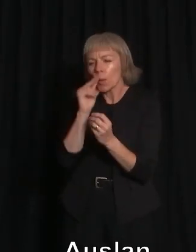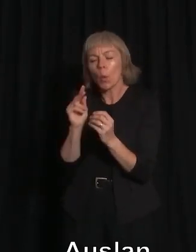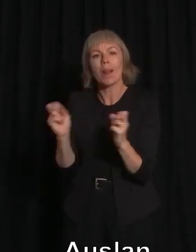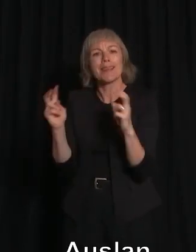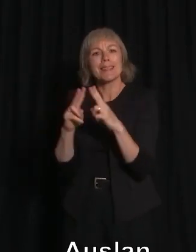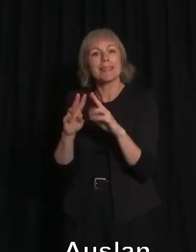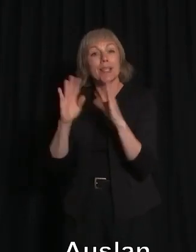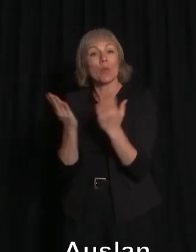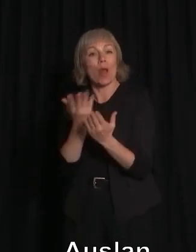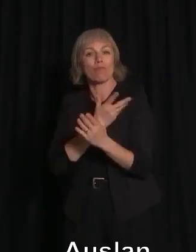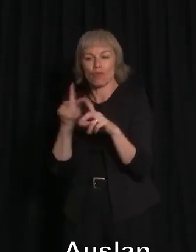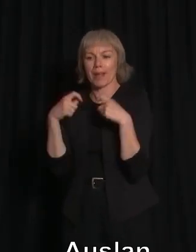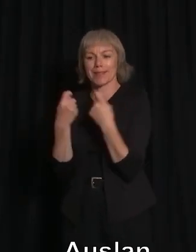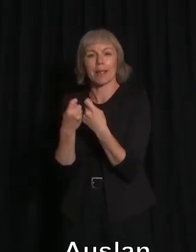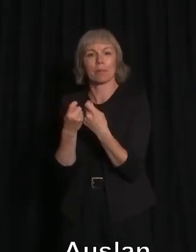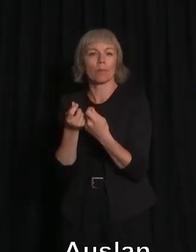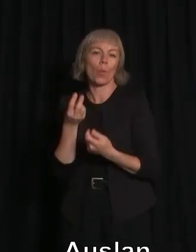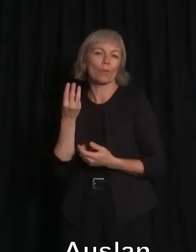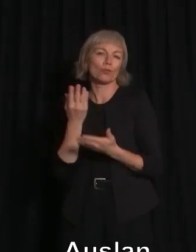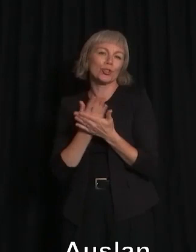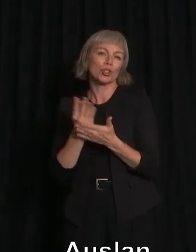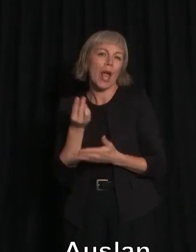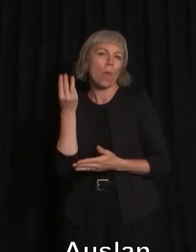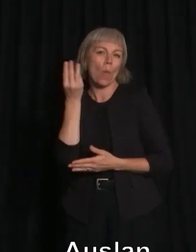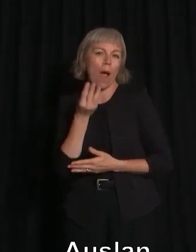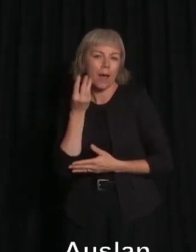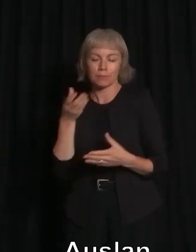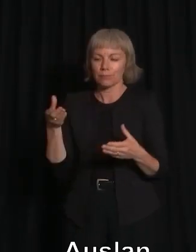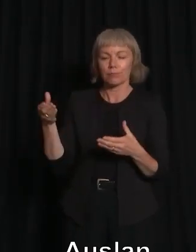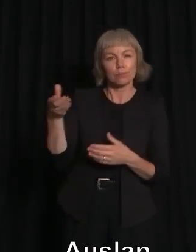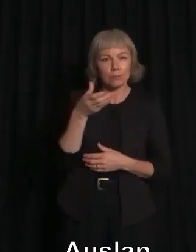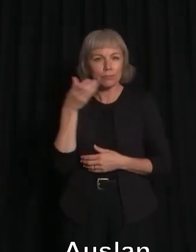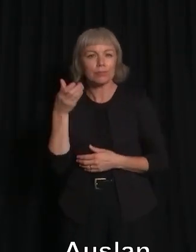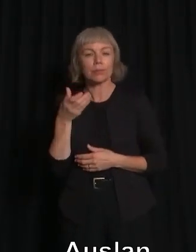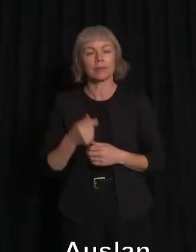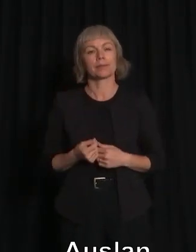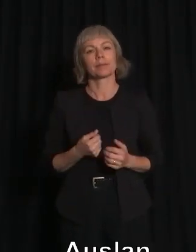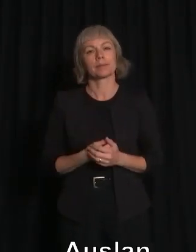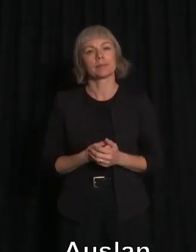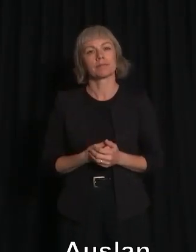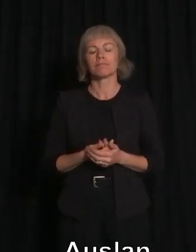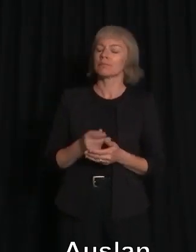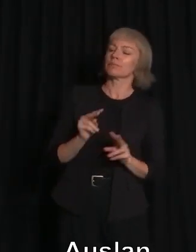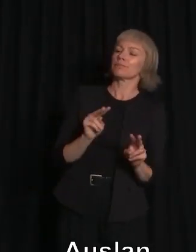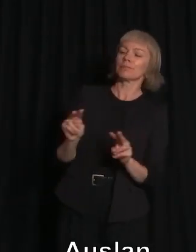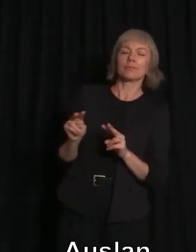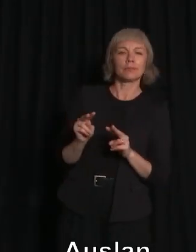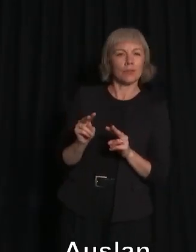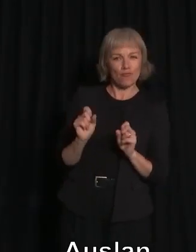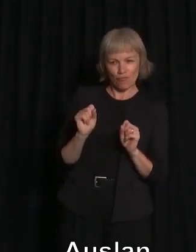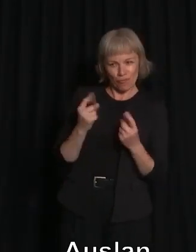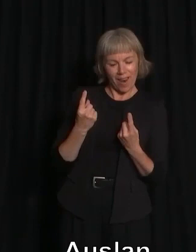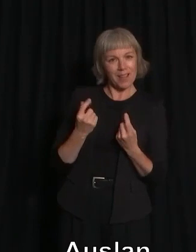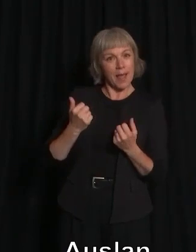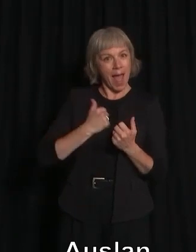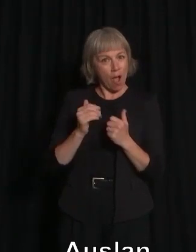over a glass of wine. It took only a few moments for me to realize that our friends here